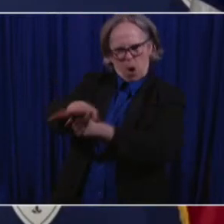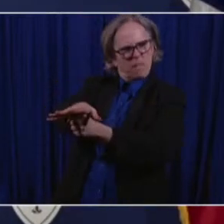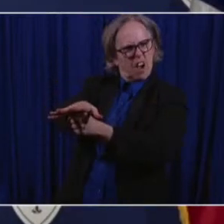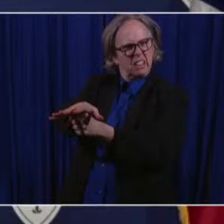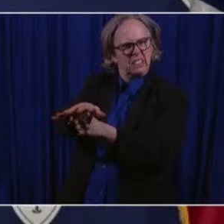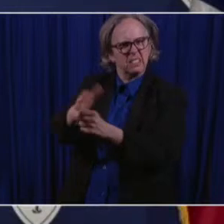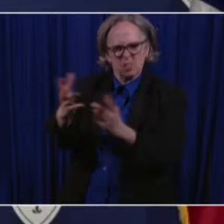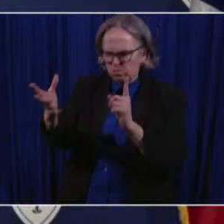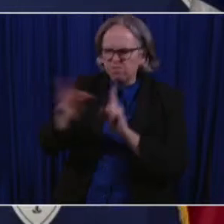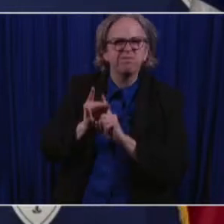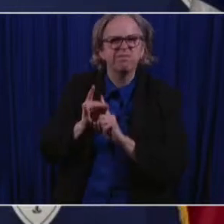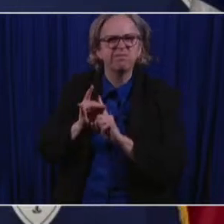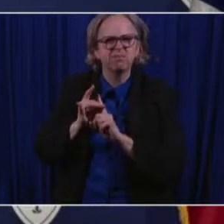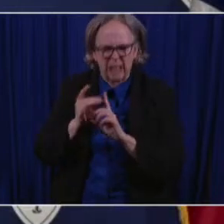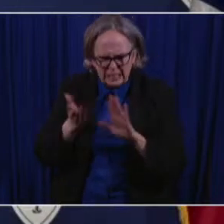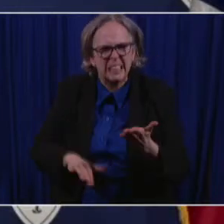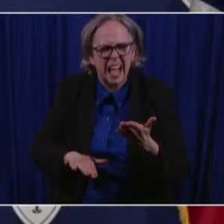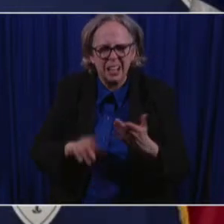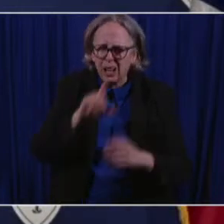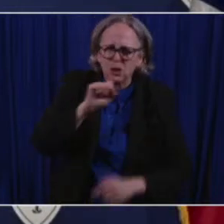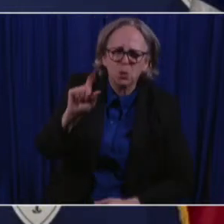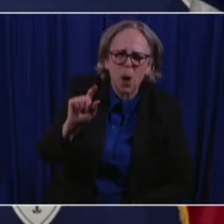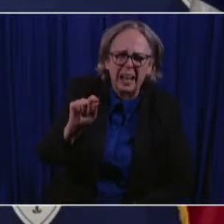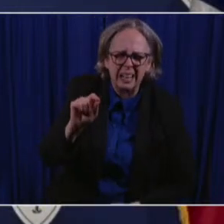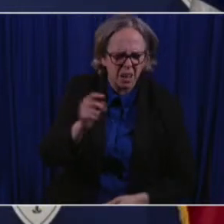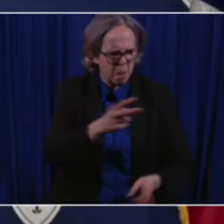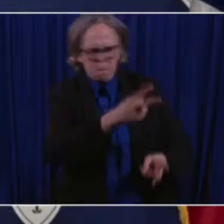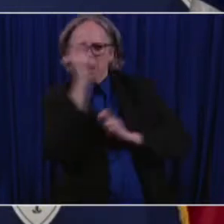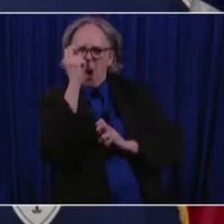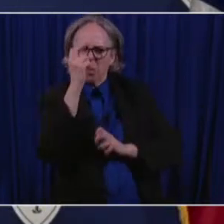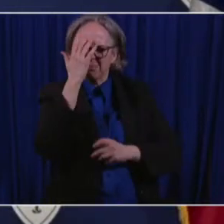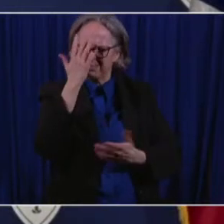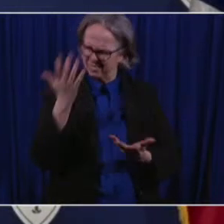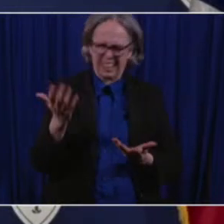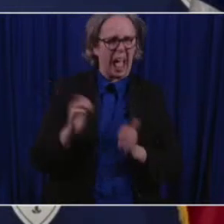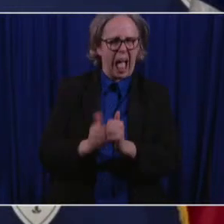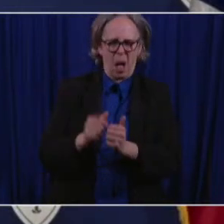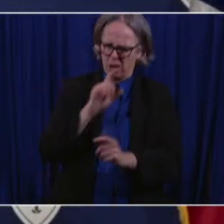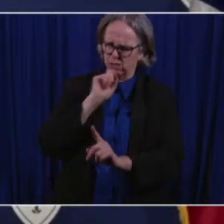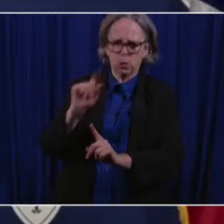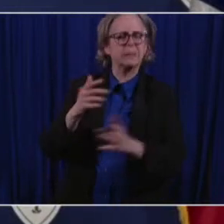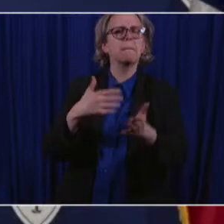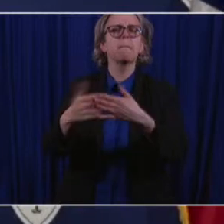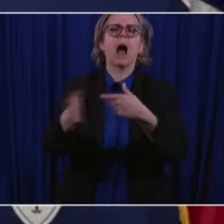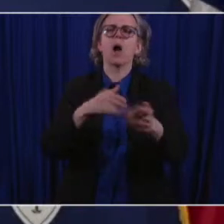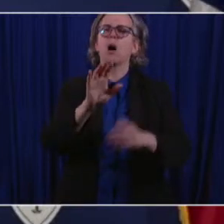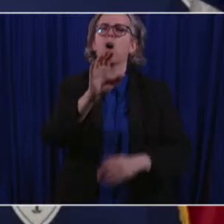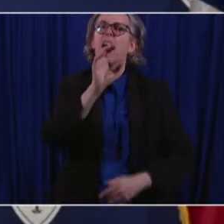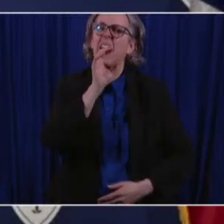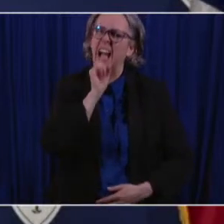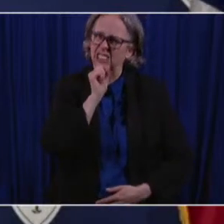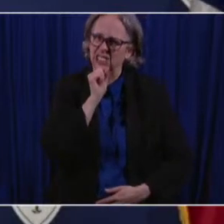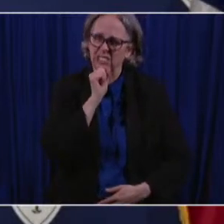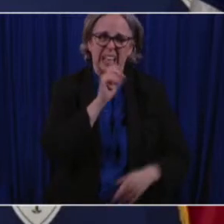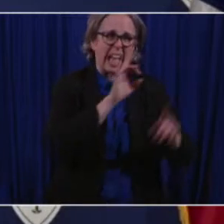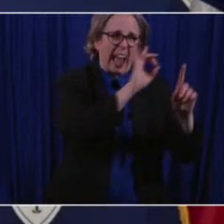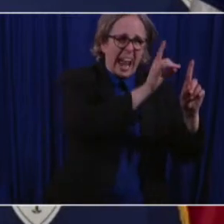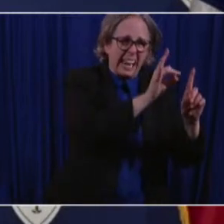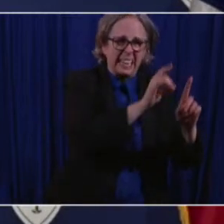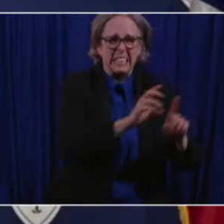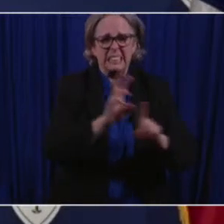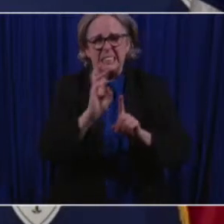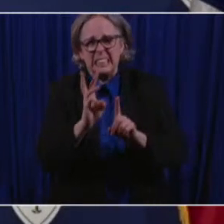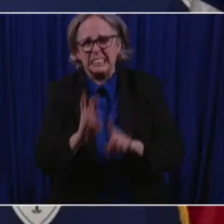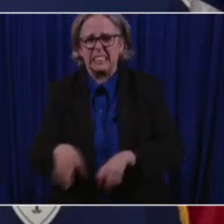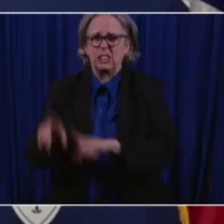for anybody's age. I think if young people look at this as this is your ticket